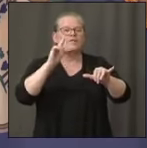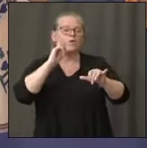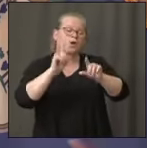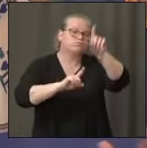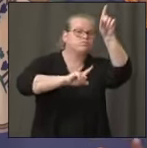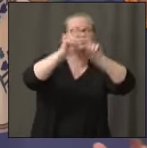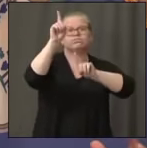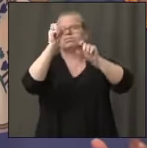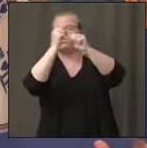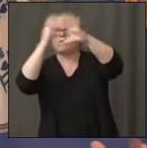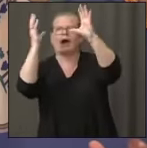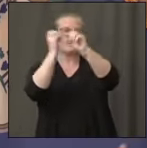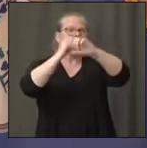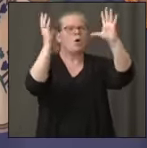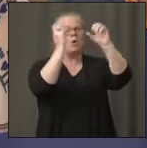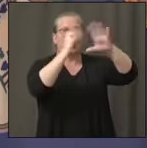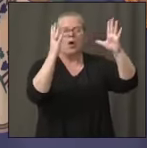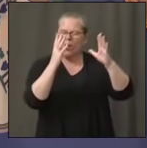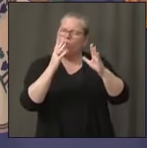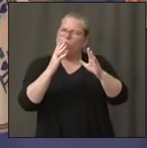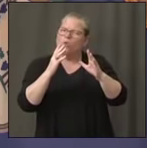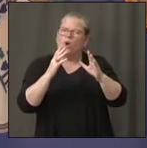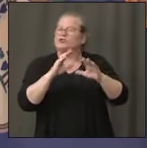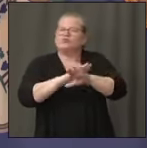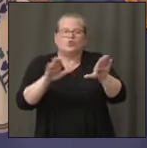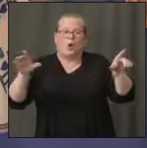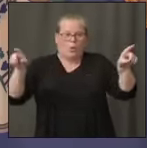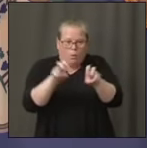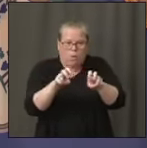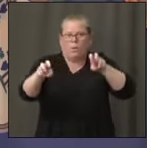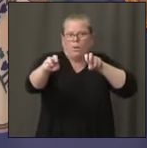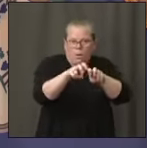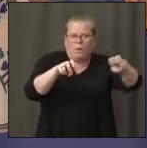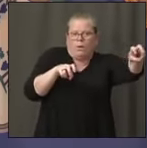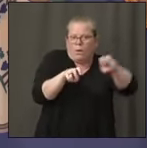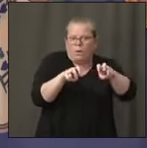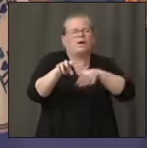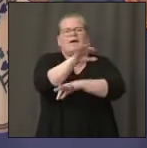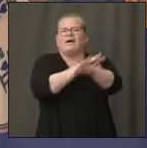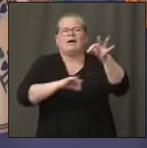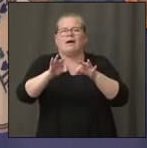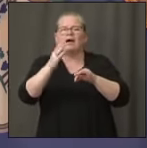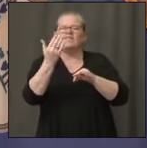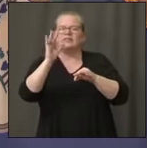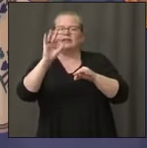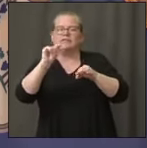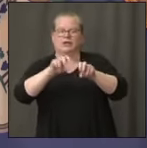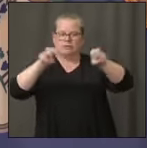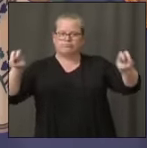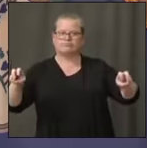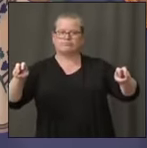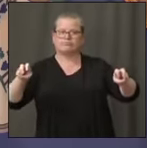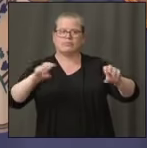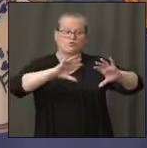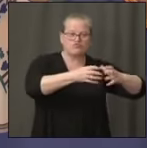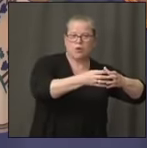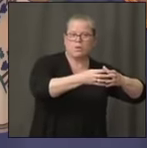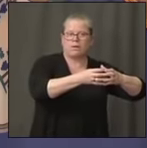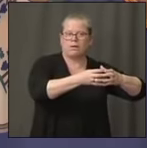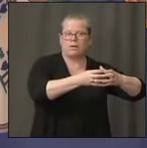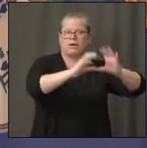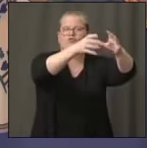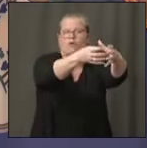your family. And keep space 15 feet amongst those around you. I think that's a way that we can maintain our